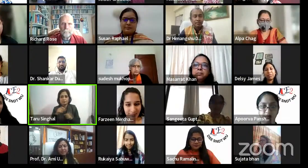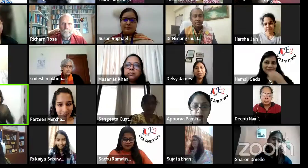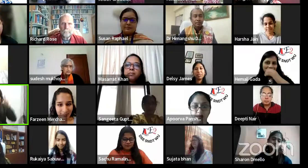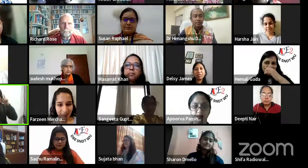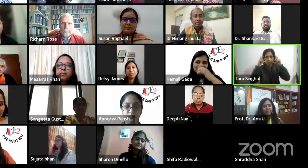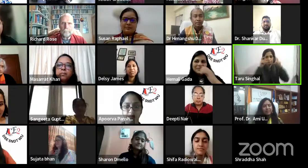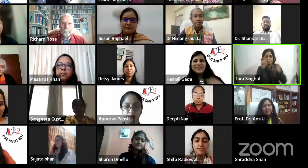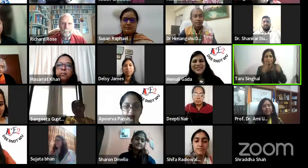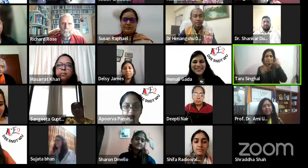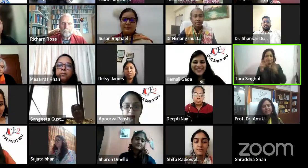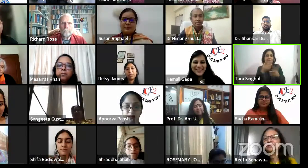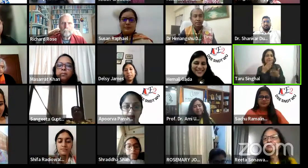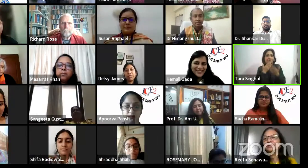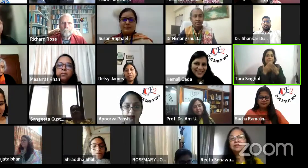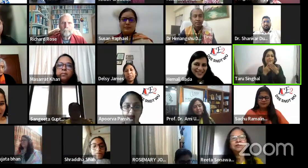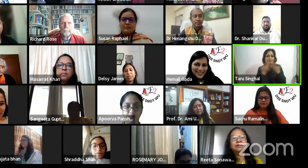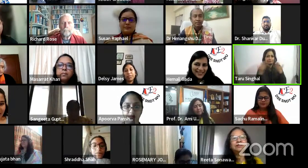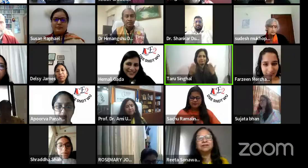photographers.